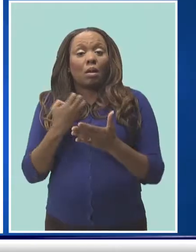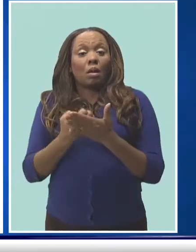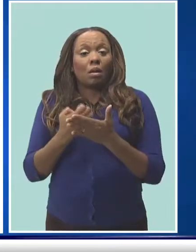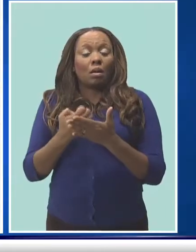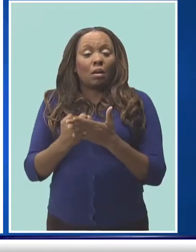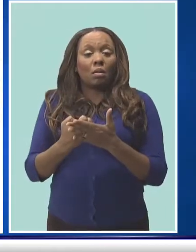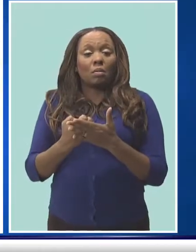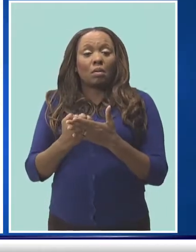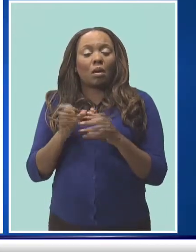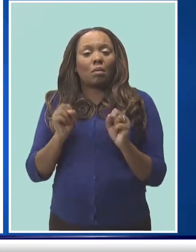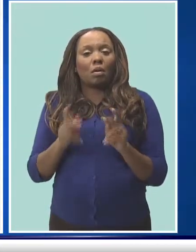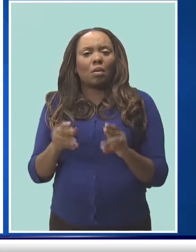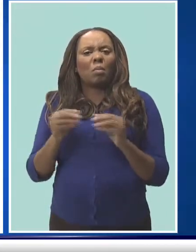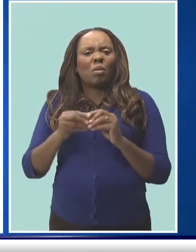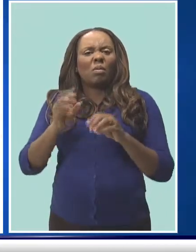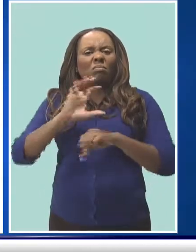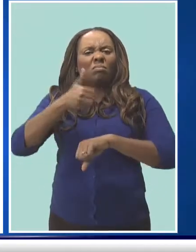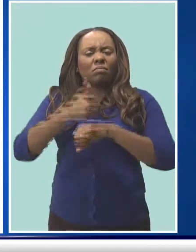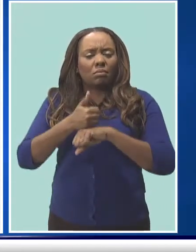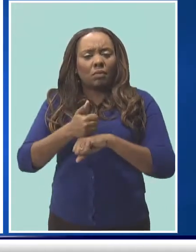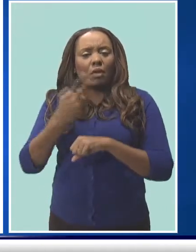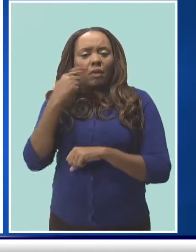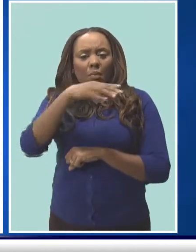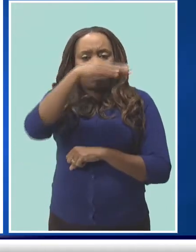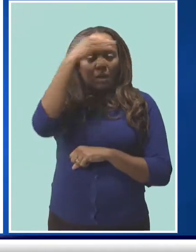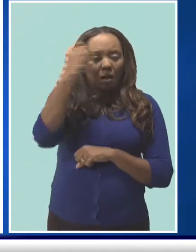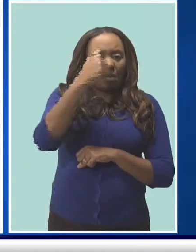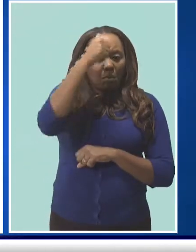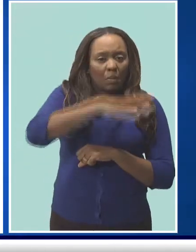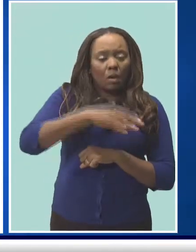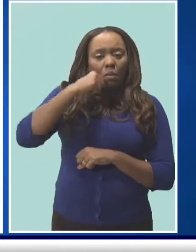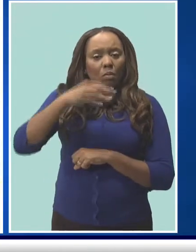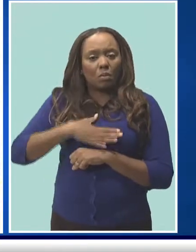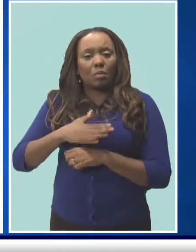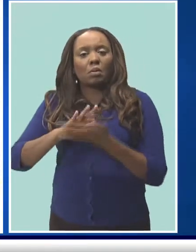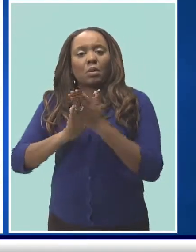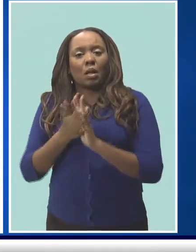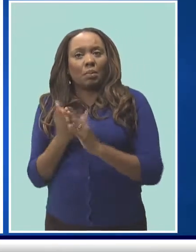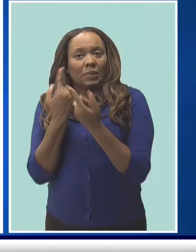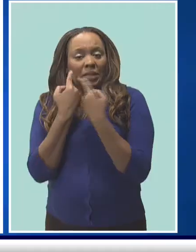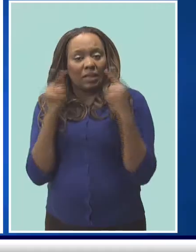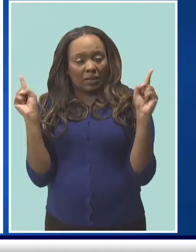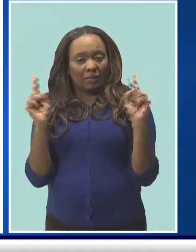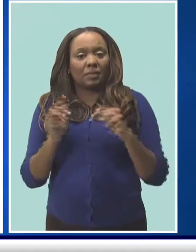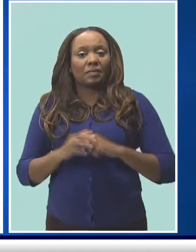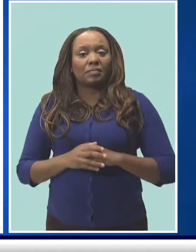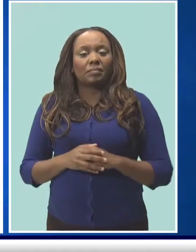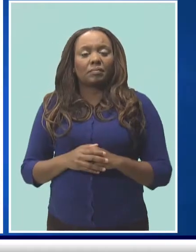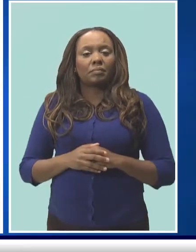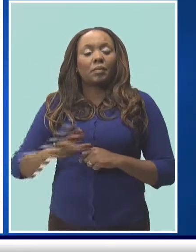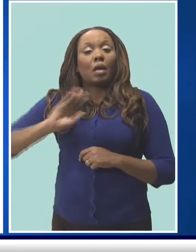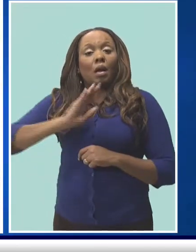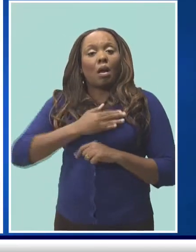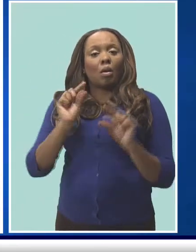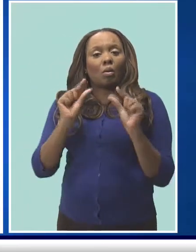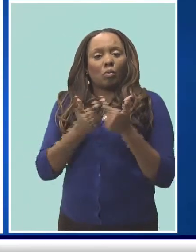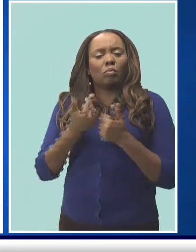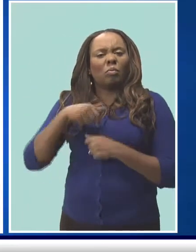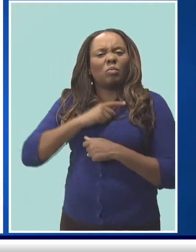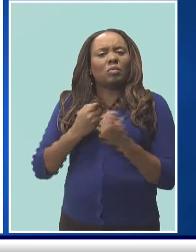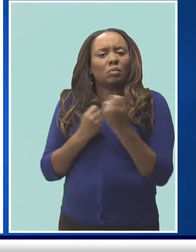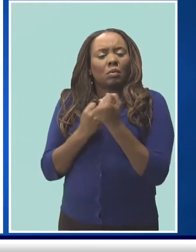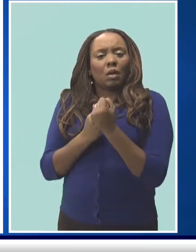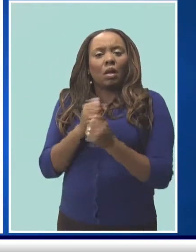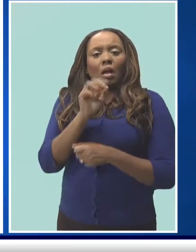be created to allow black businessmen and women to succeed. The Caribbean Movement for Peace and Integration, we support the